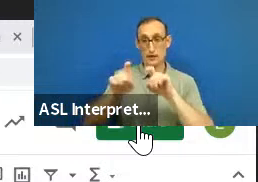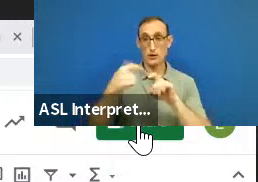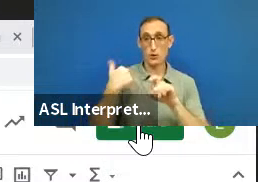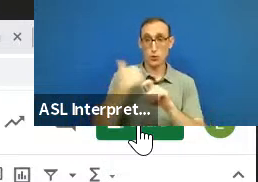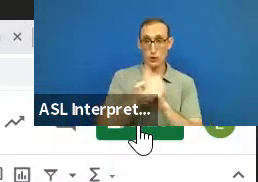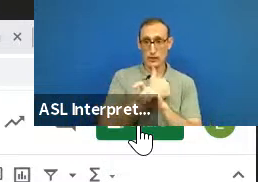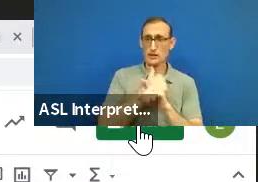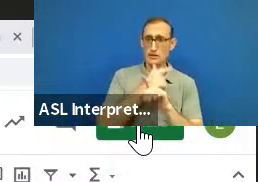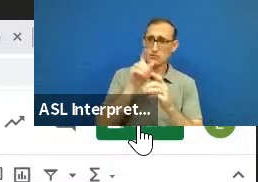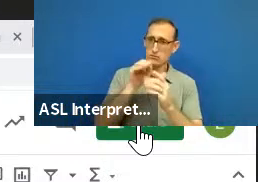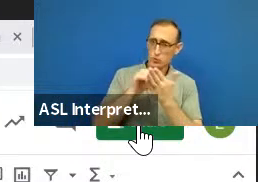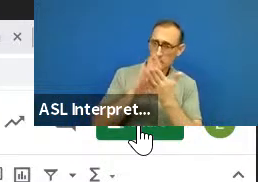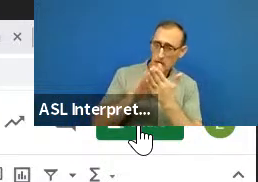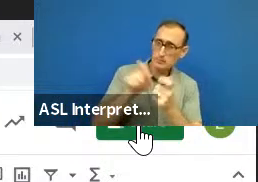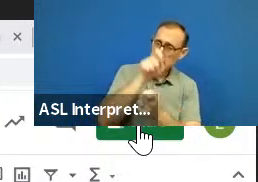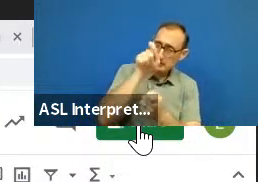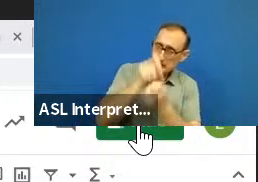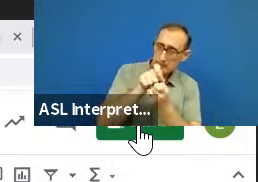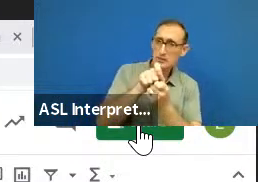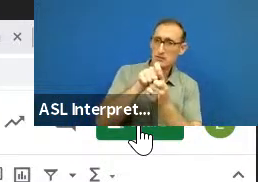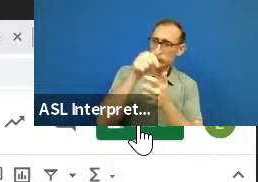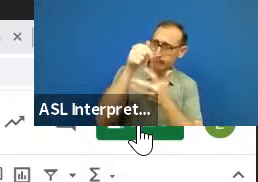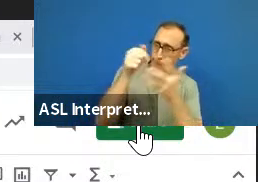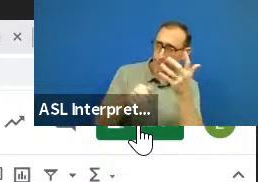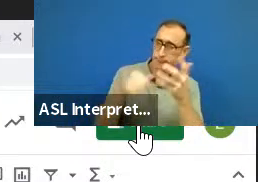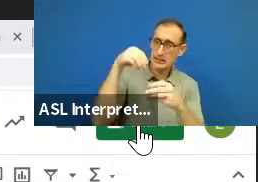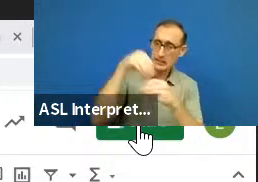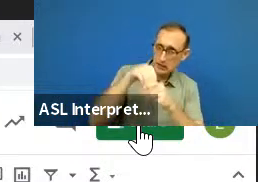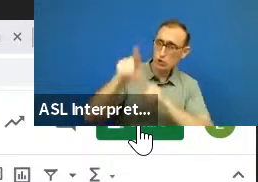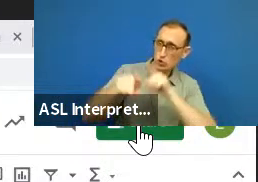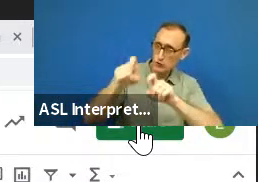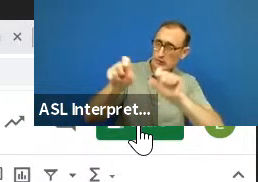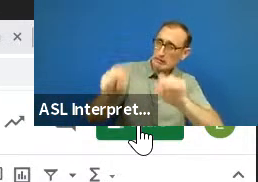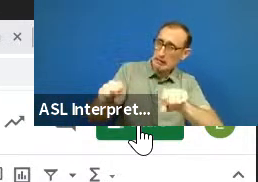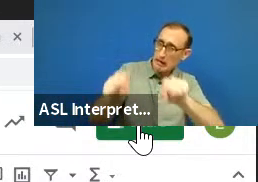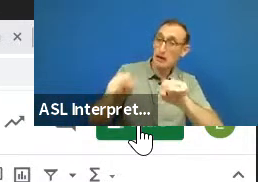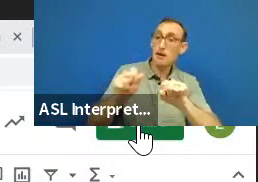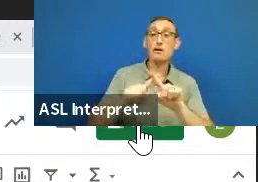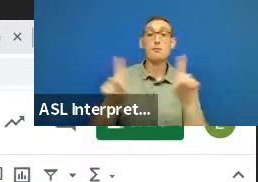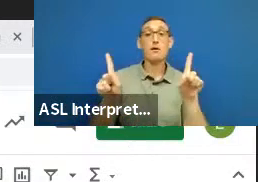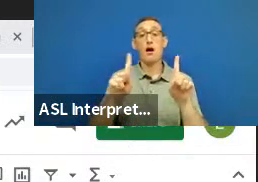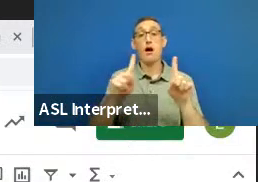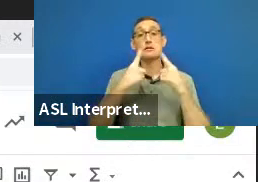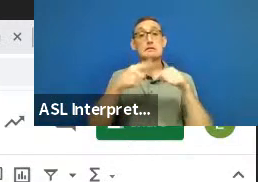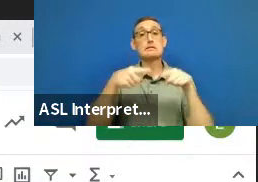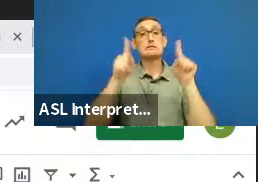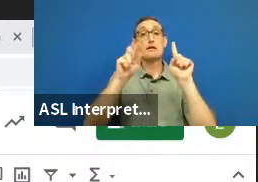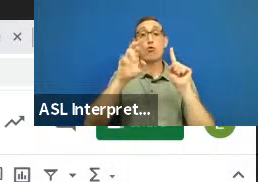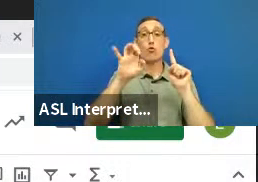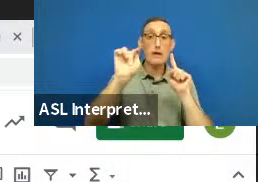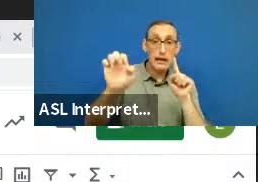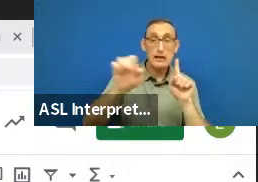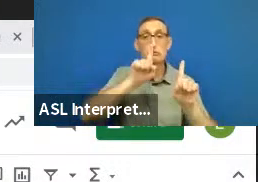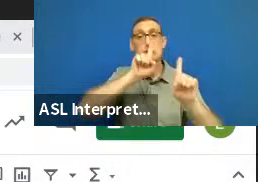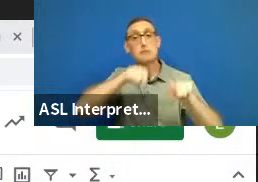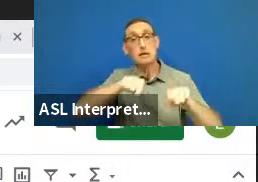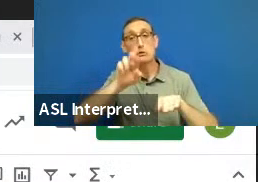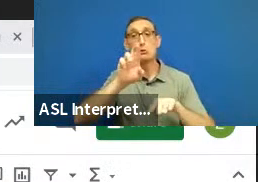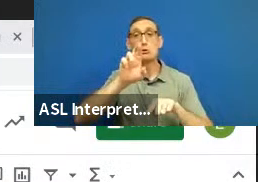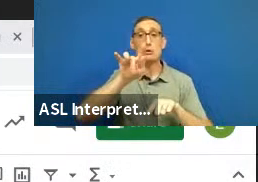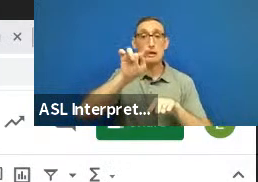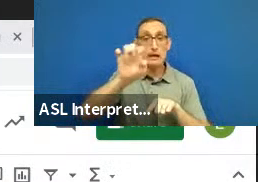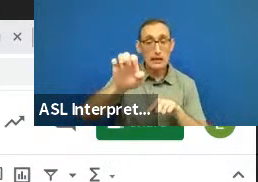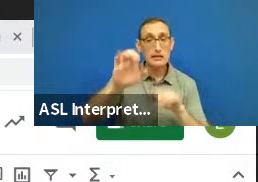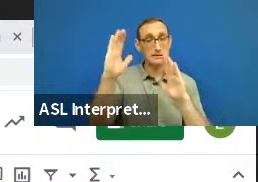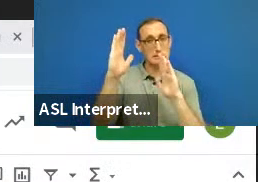surveys to, and what you can pick those areas. But our success rate or our response rate is expected to